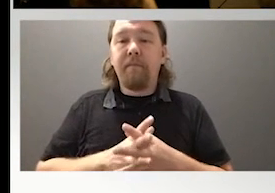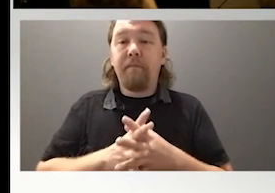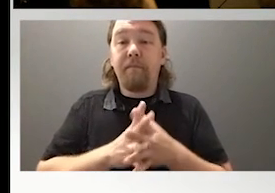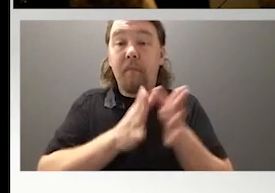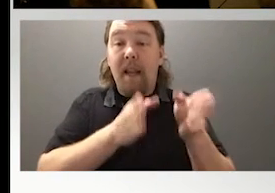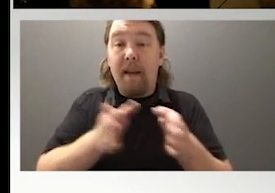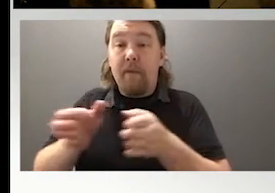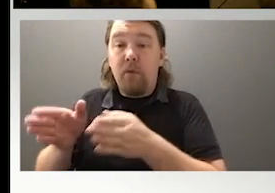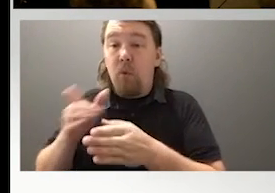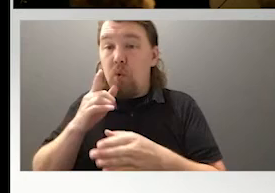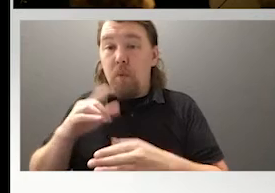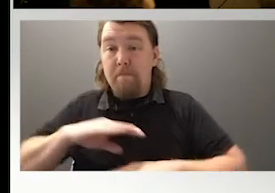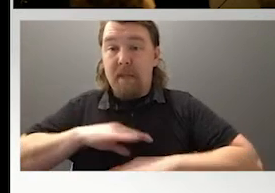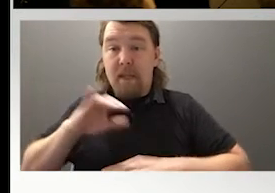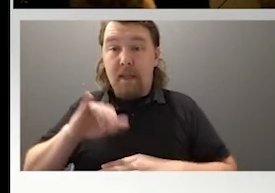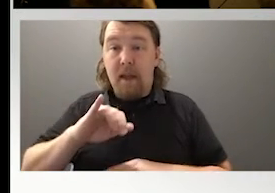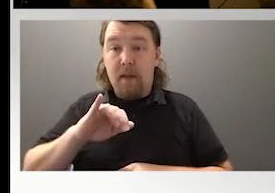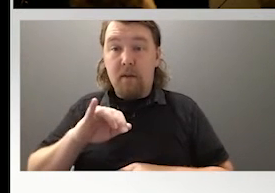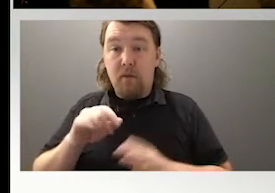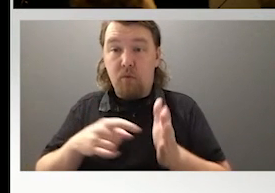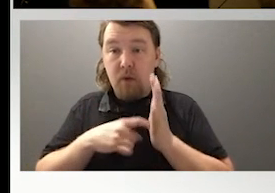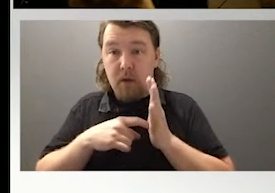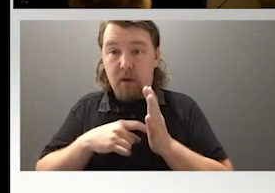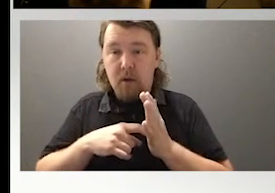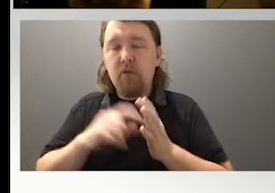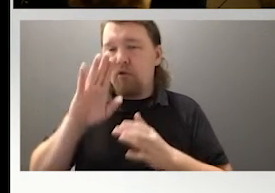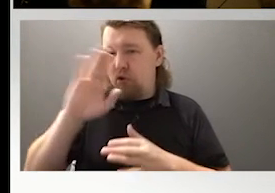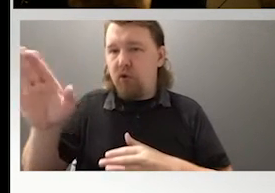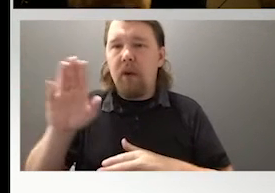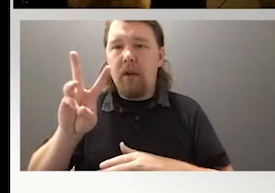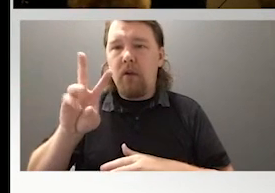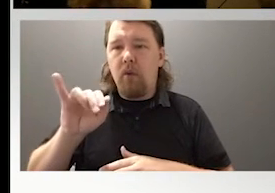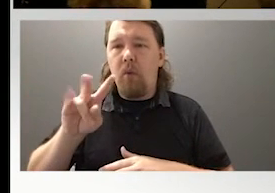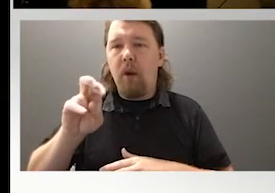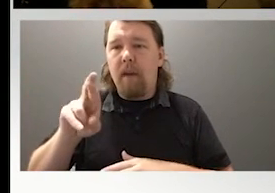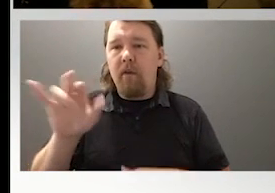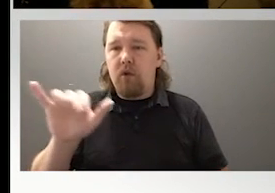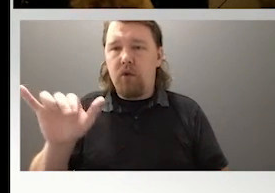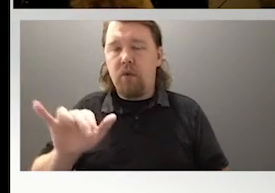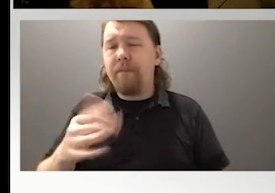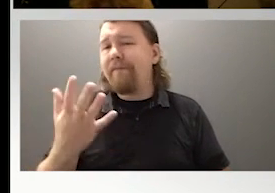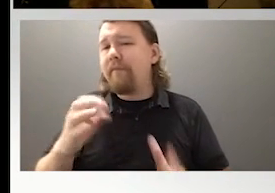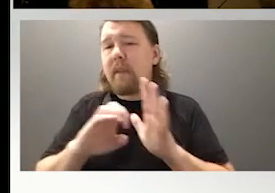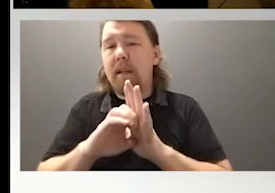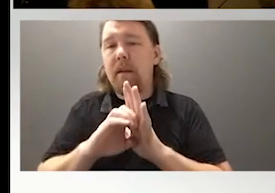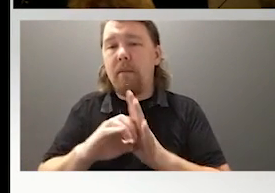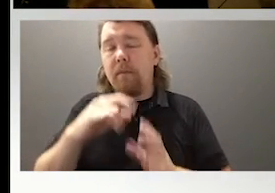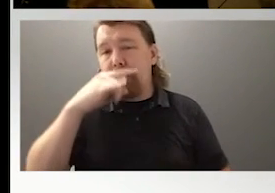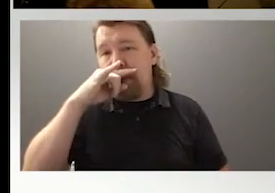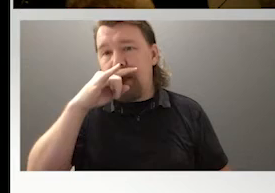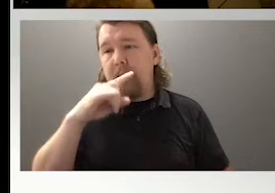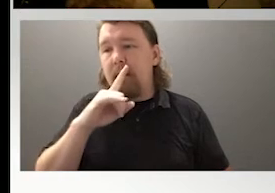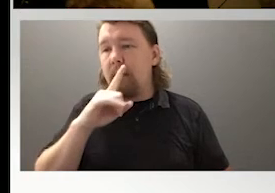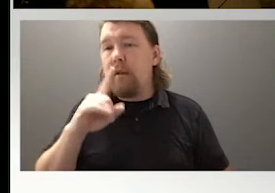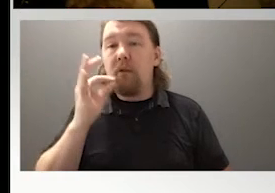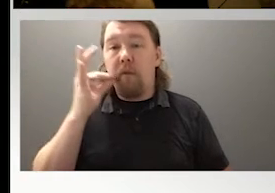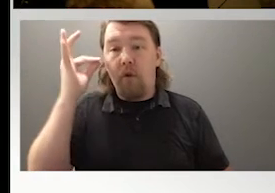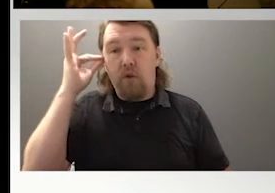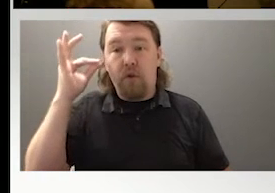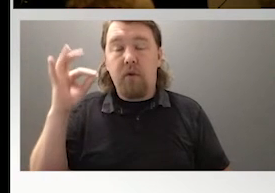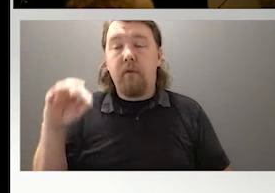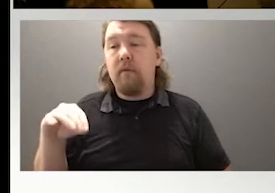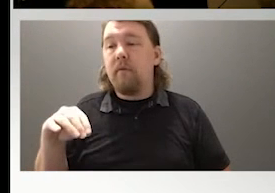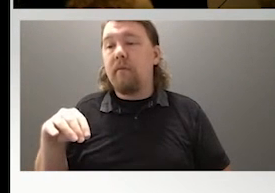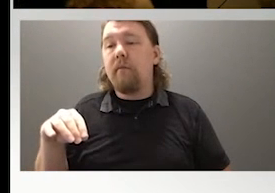this criteria also go straight to the waiver. So say, for instance, a child is in foster care